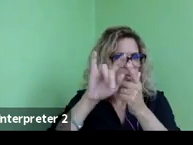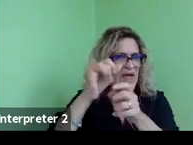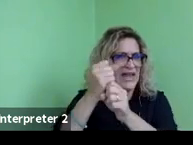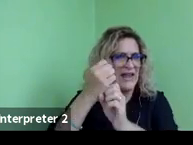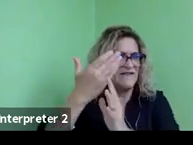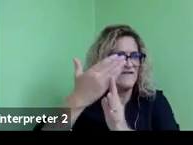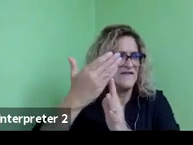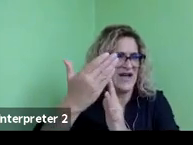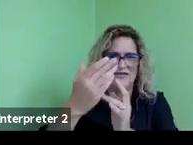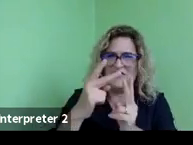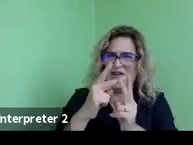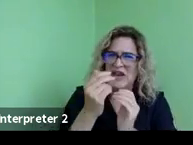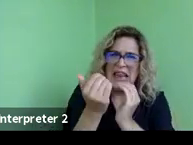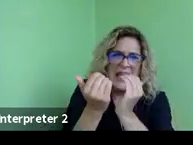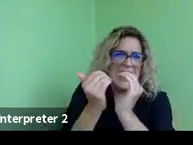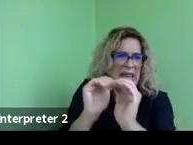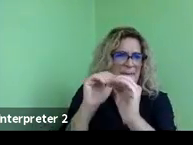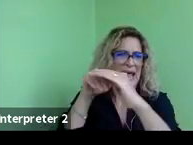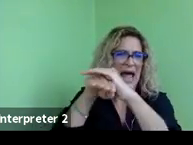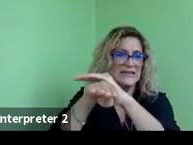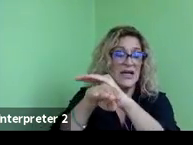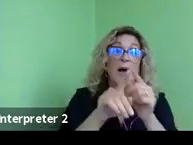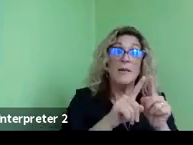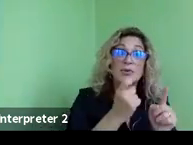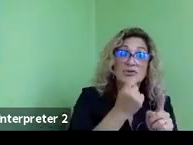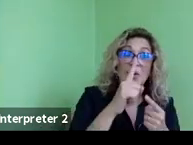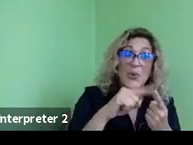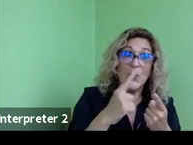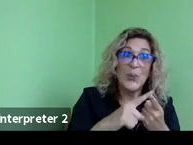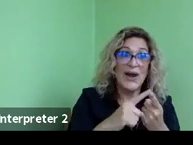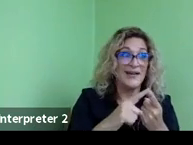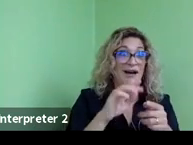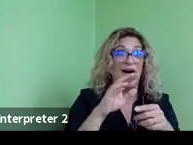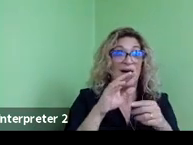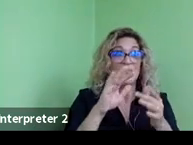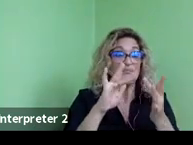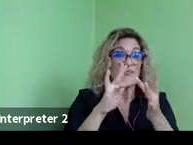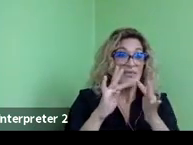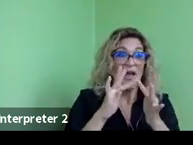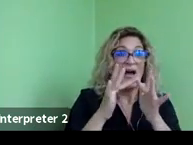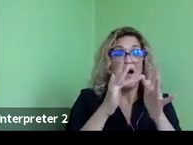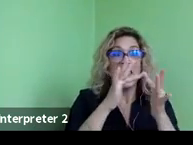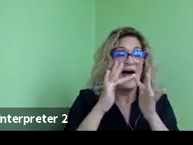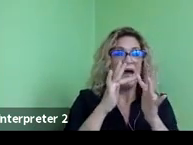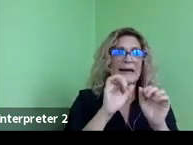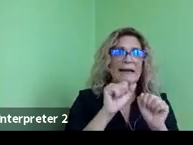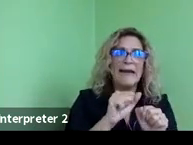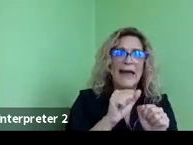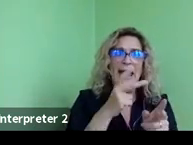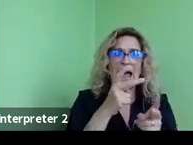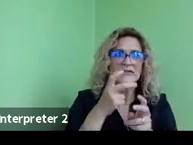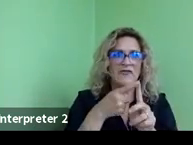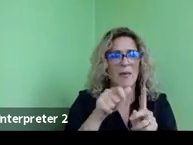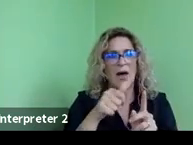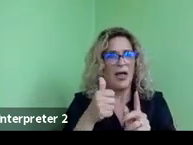it's something that's being housed online, it's very different. It can be accessed from different computers, depending on what kind